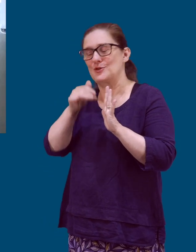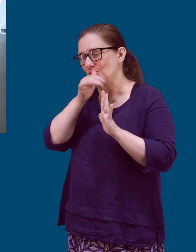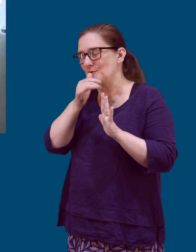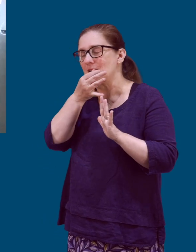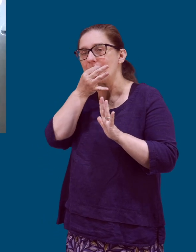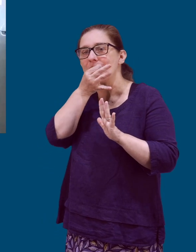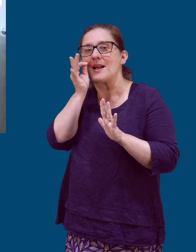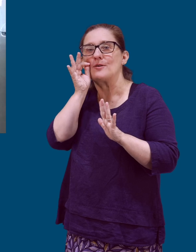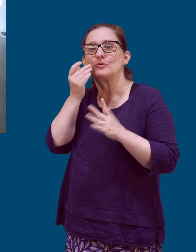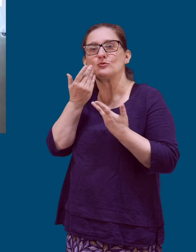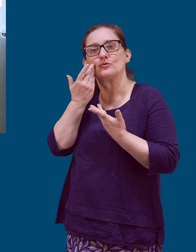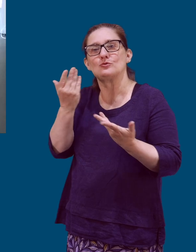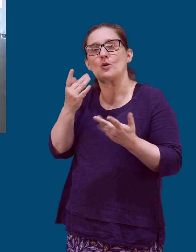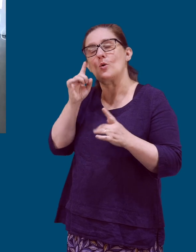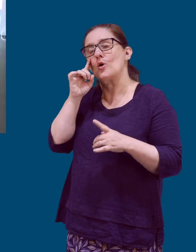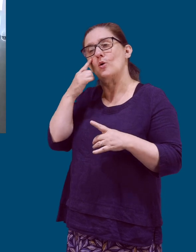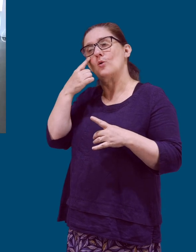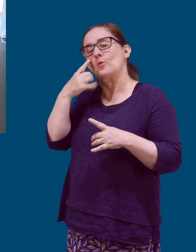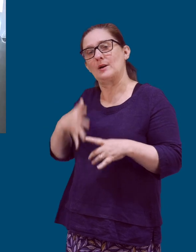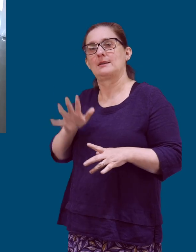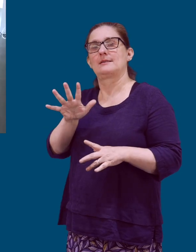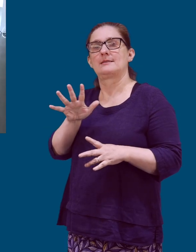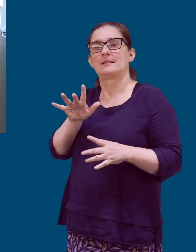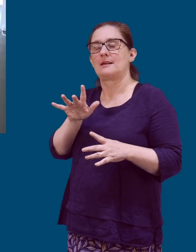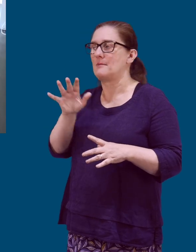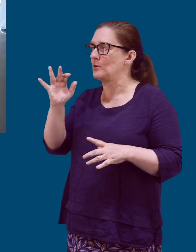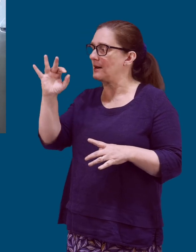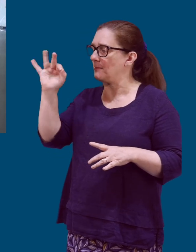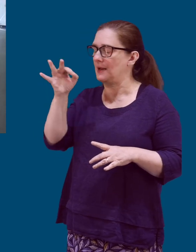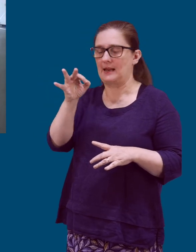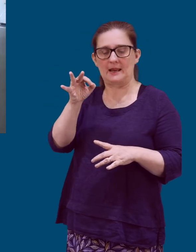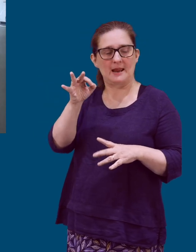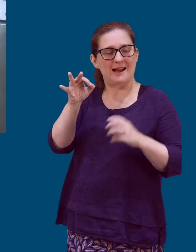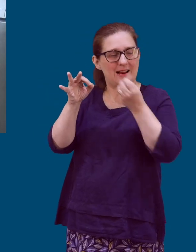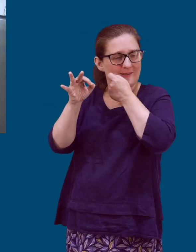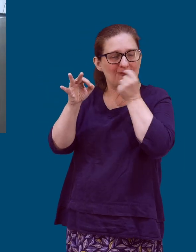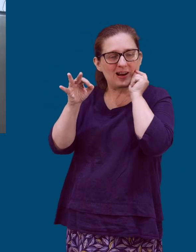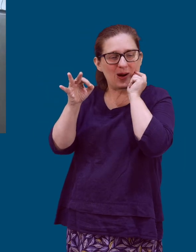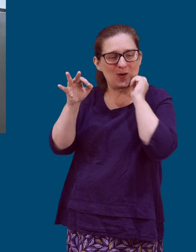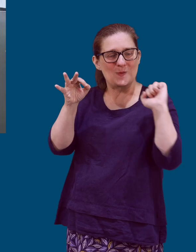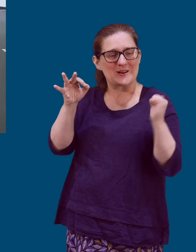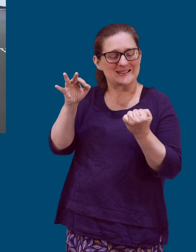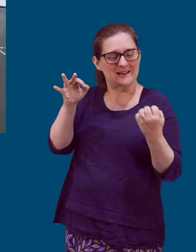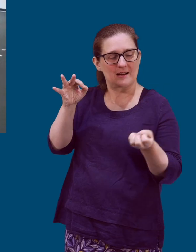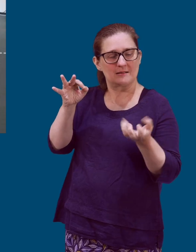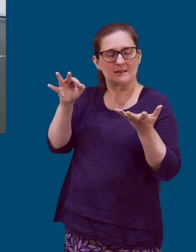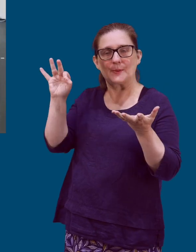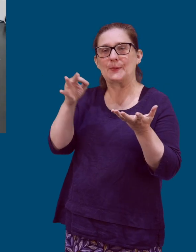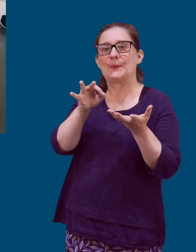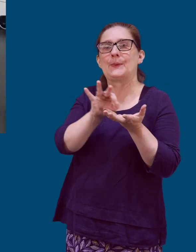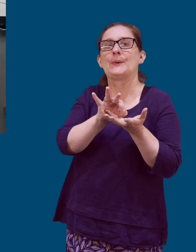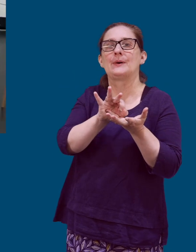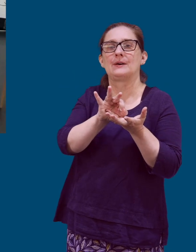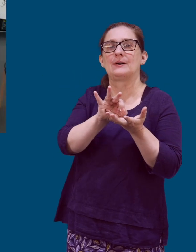flowers to represent witnessing an encounter between a bee and the winter flowering plant, through the window whilst reclined and